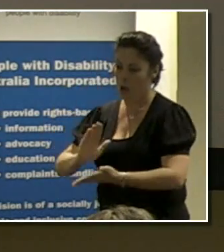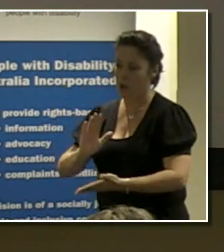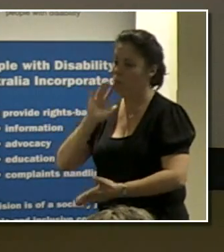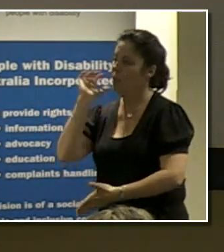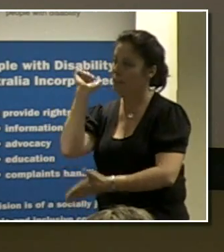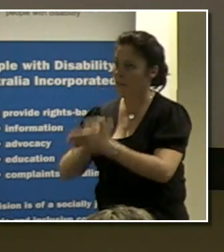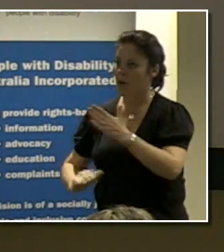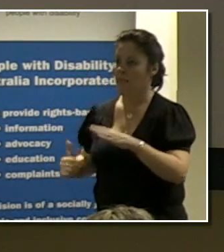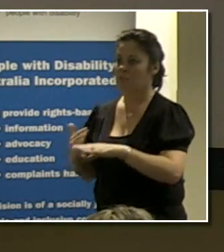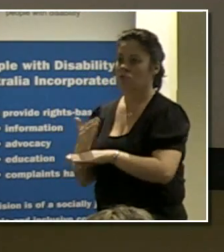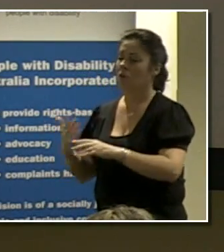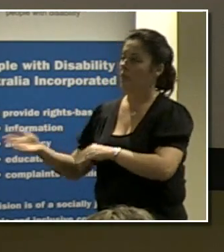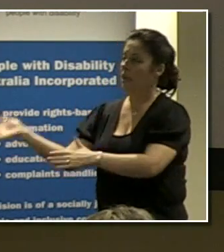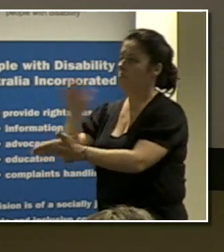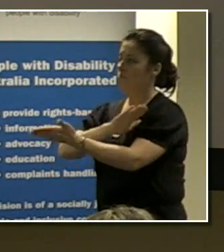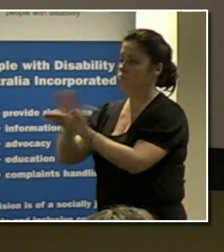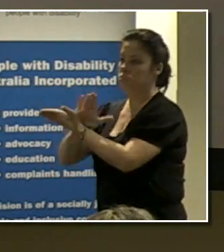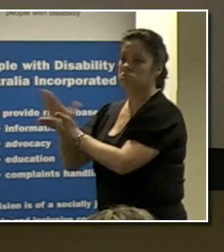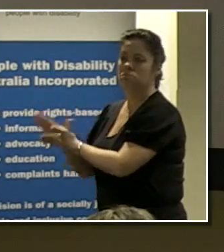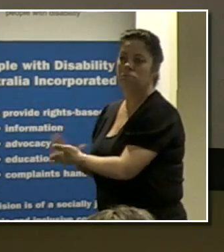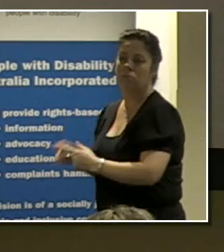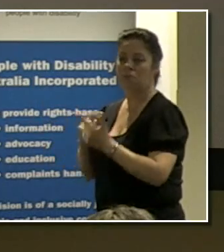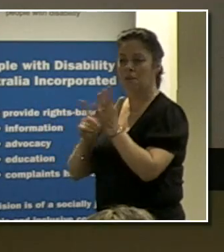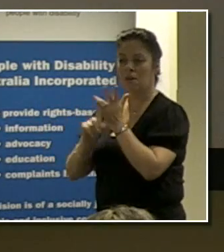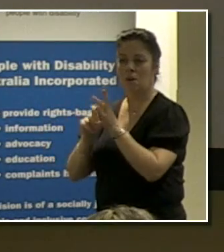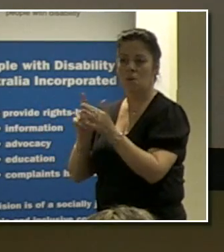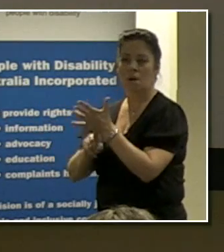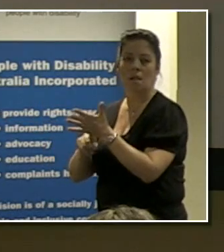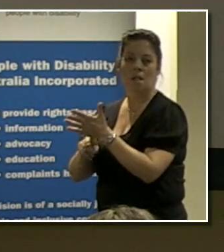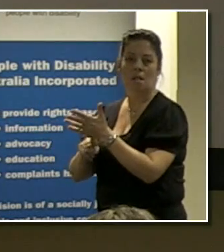job, wipe out all the competition, then jack prices up